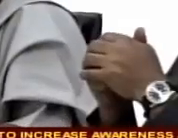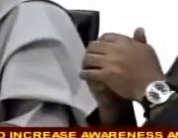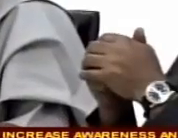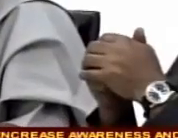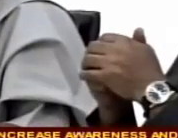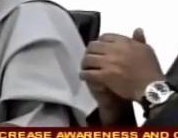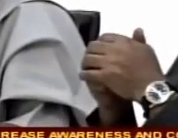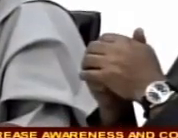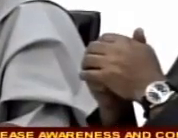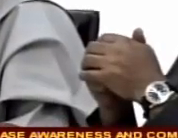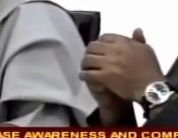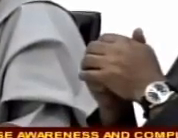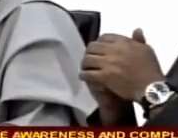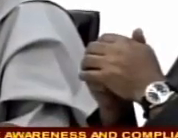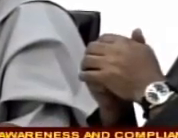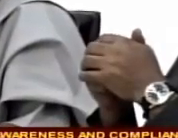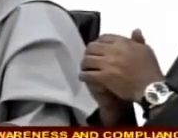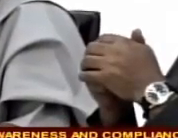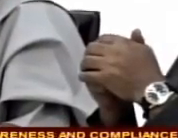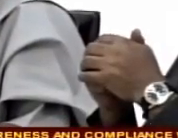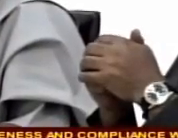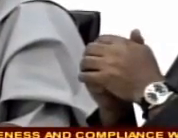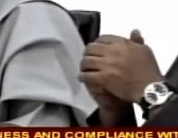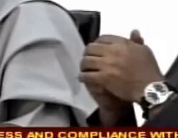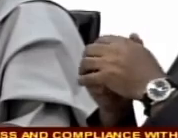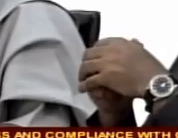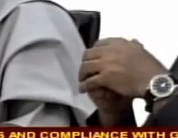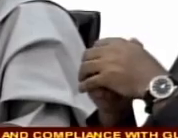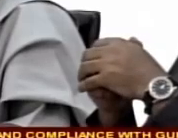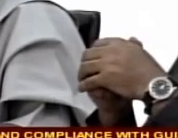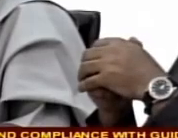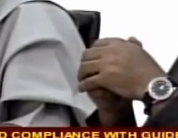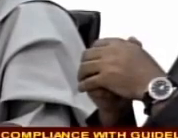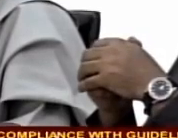hope soon he will be freed. Thank you.